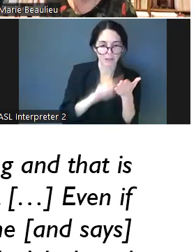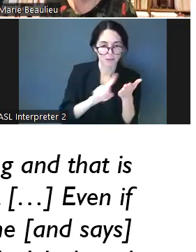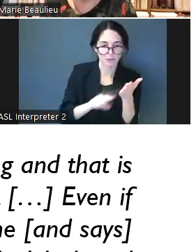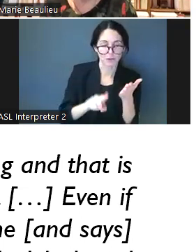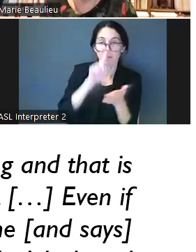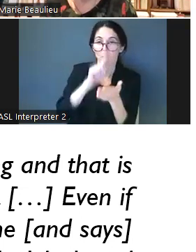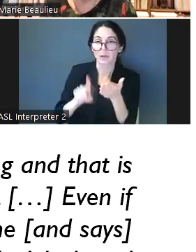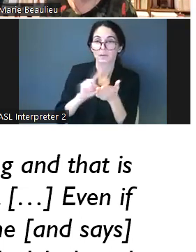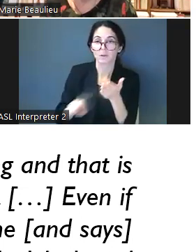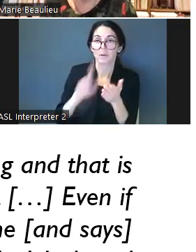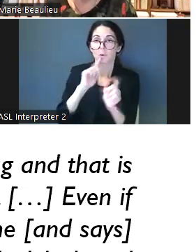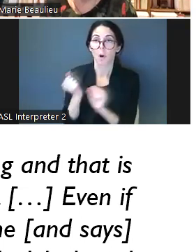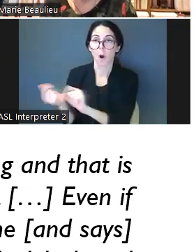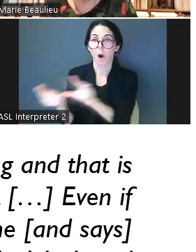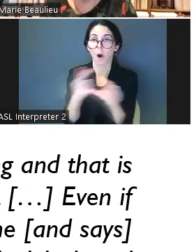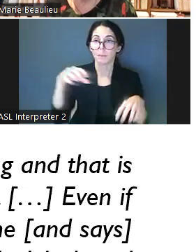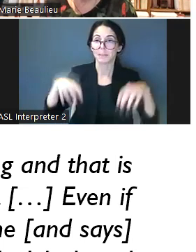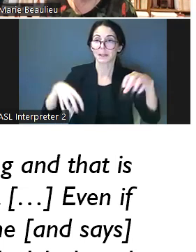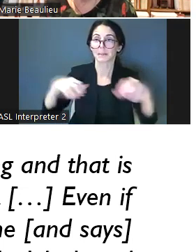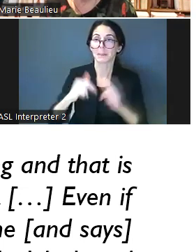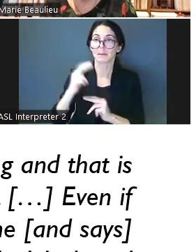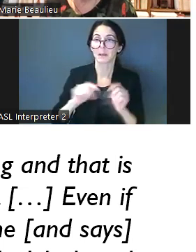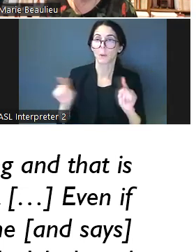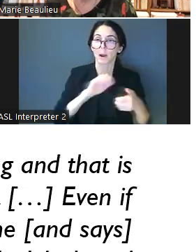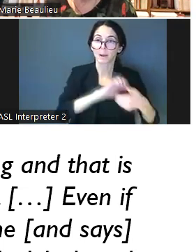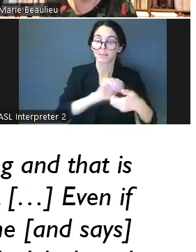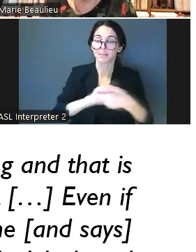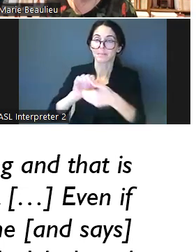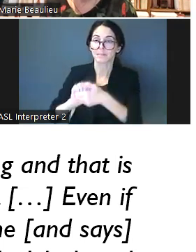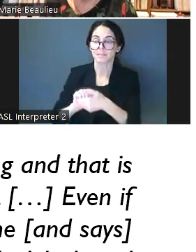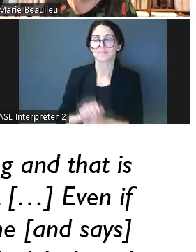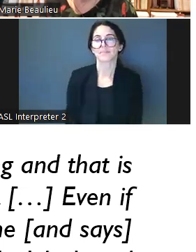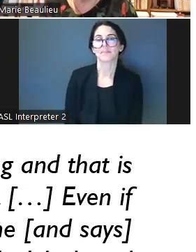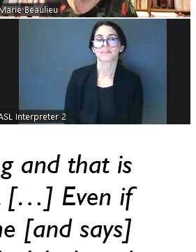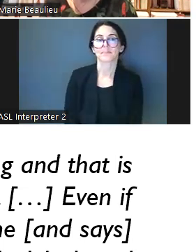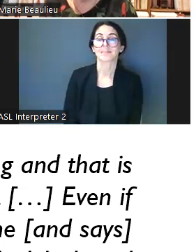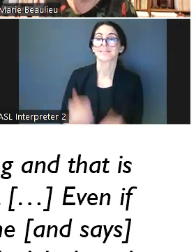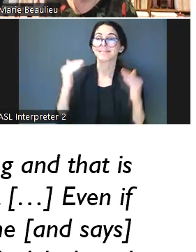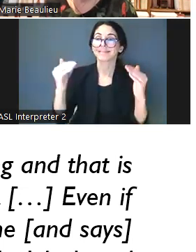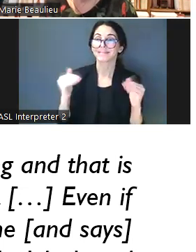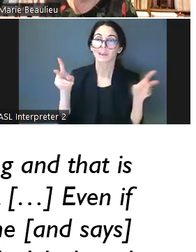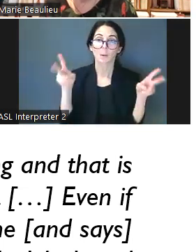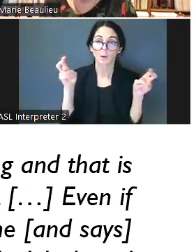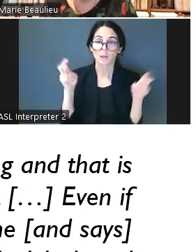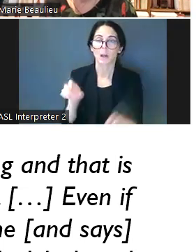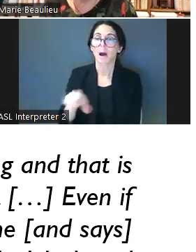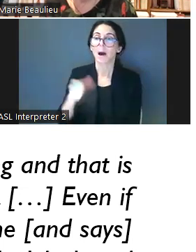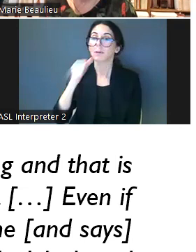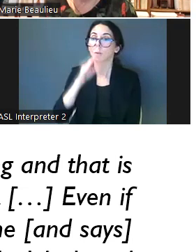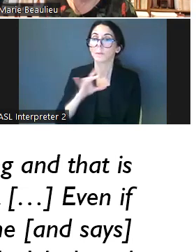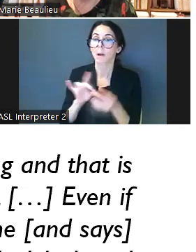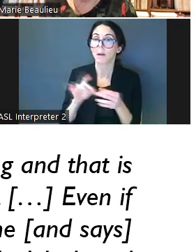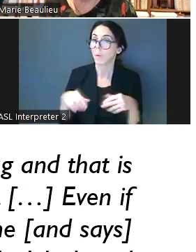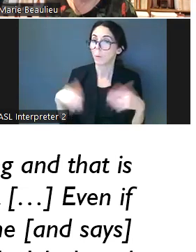in all residences with which we collaborated. The second extract, another lady says,